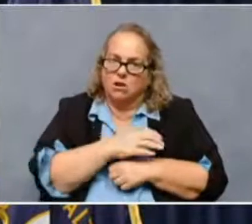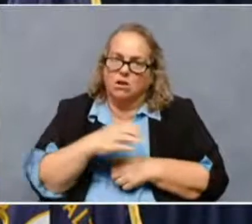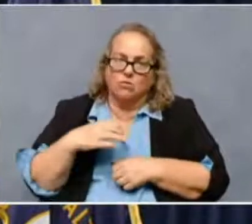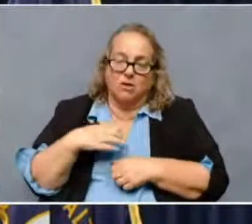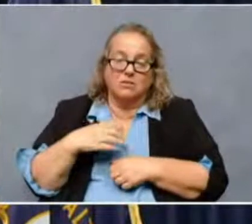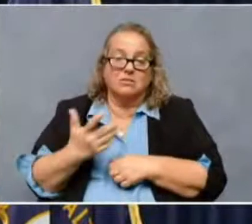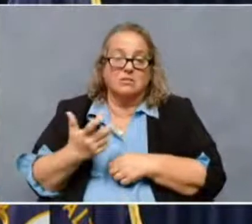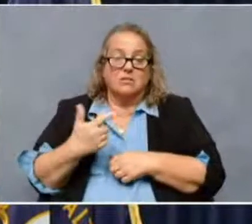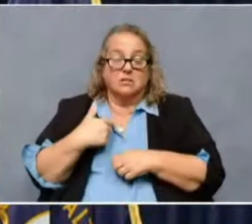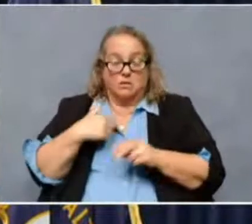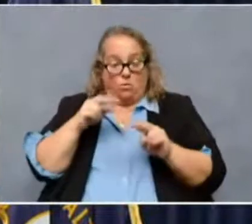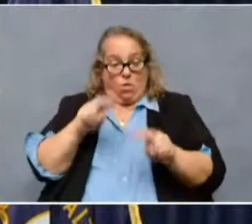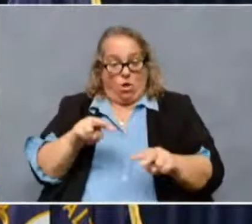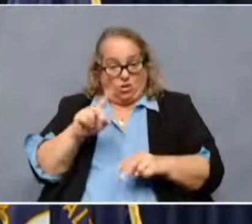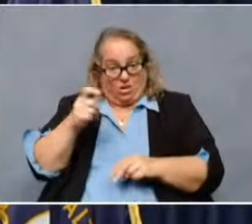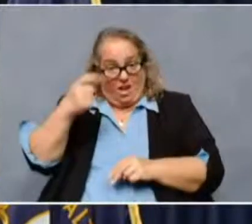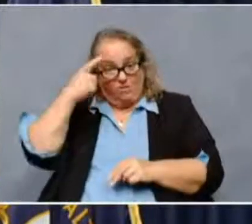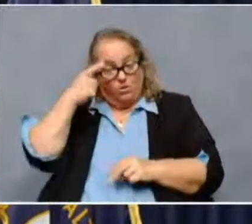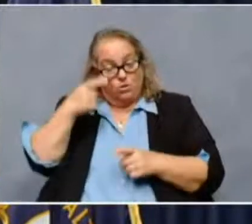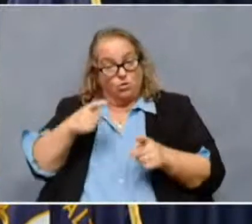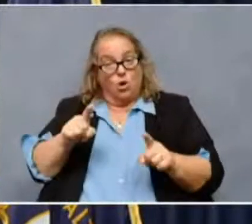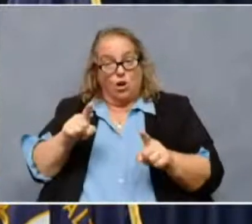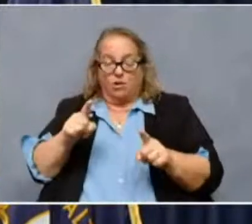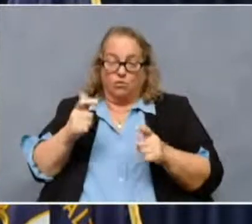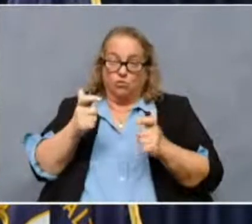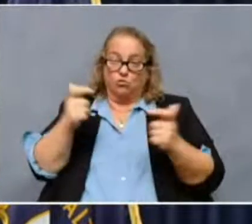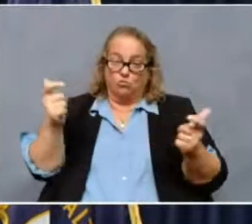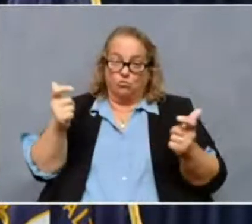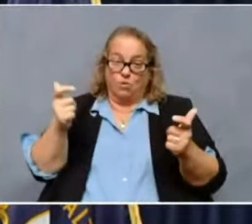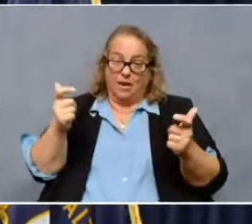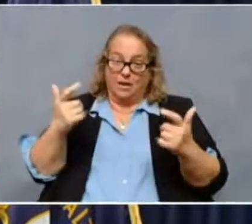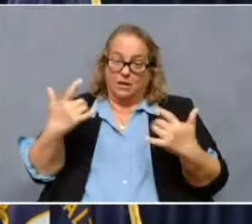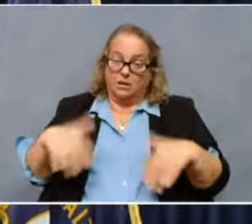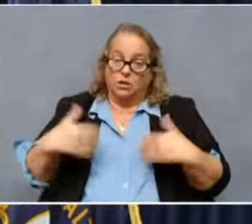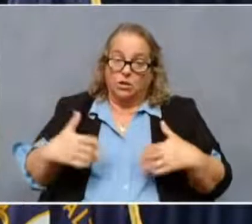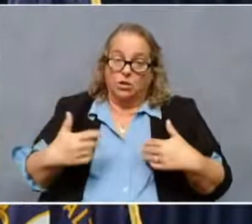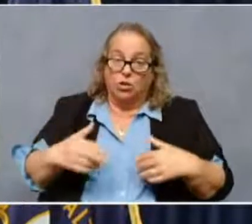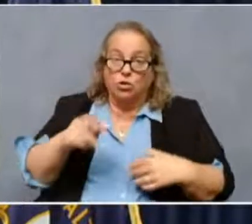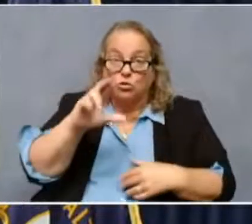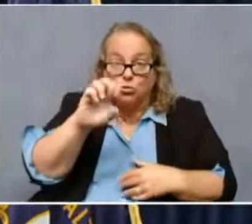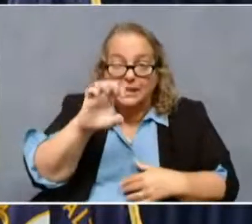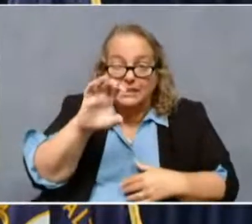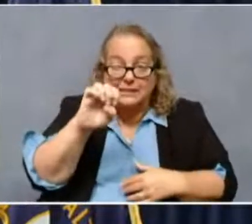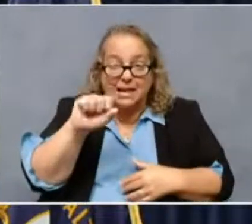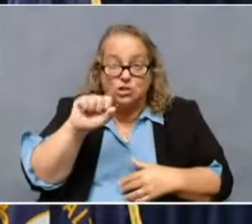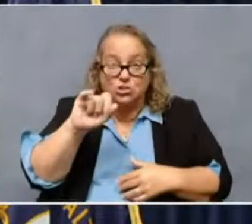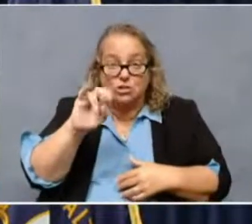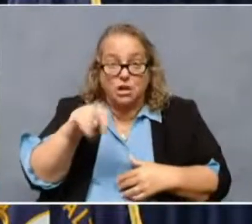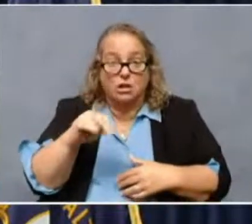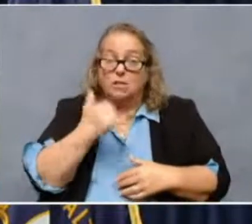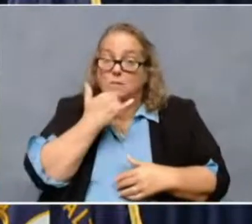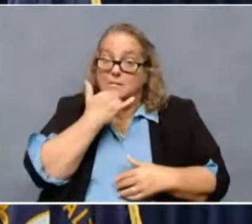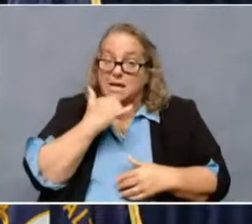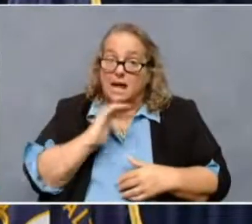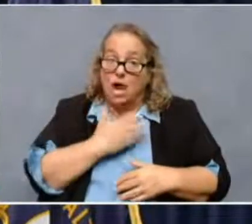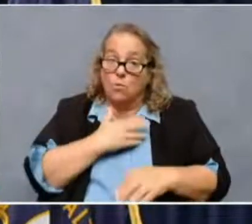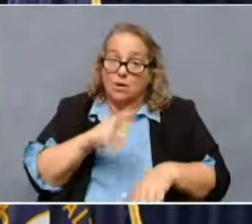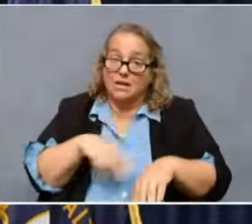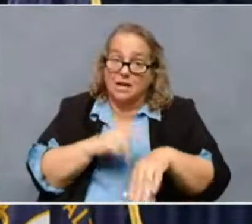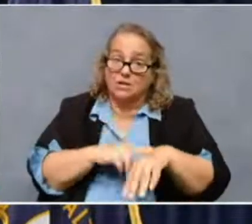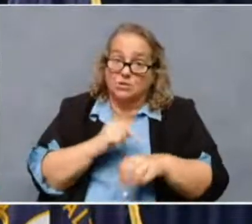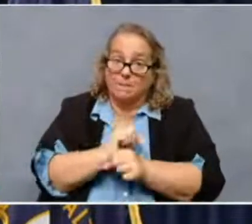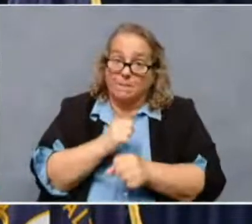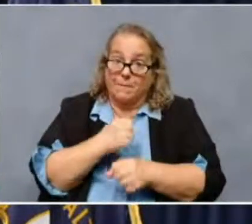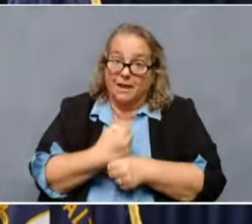Recession. And I believe when we look back, the mistake that our nation made was not that